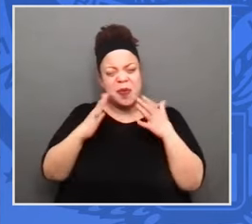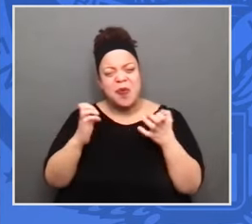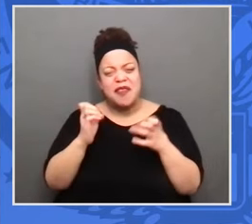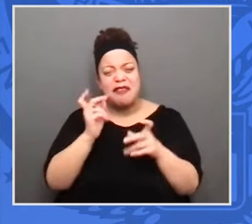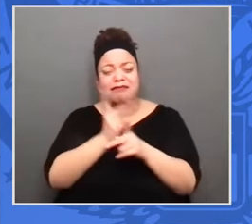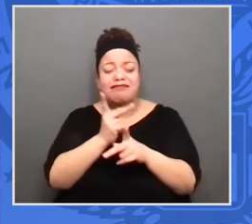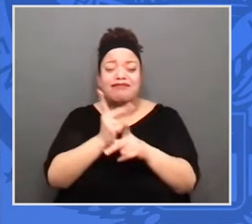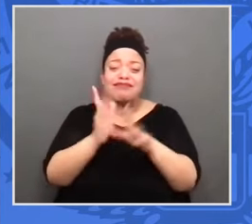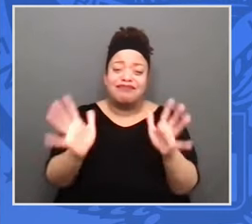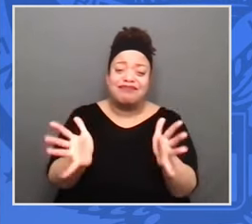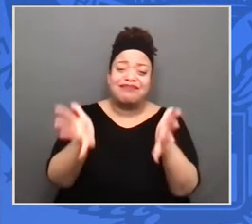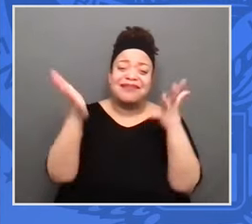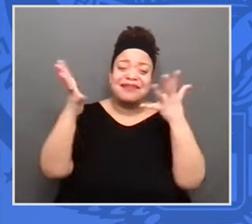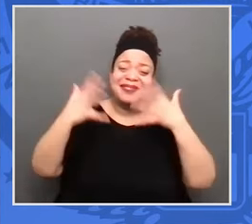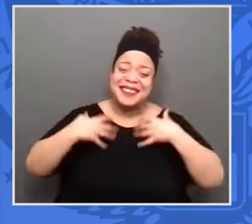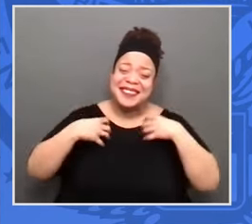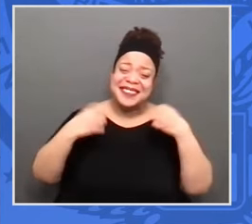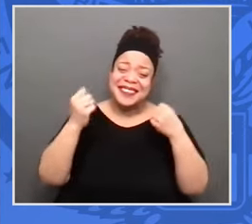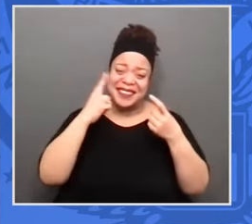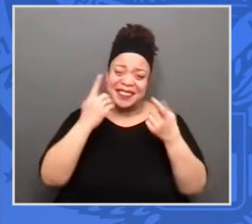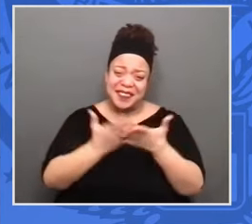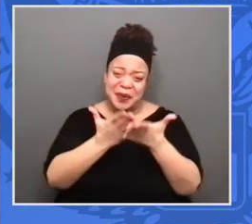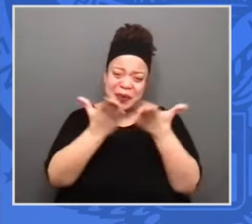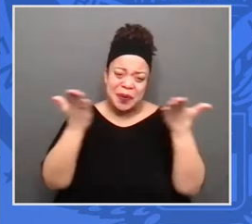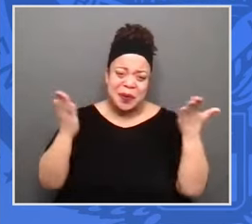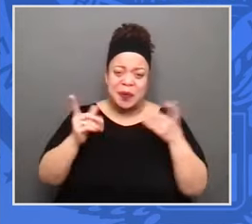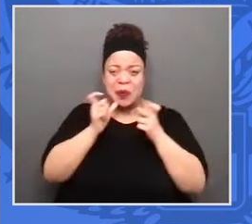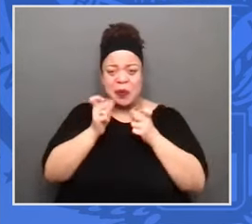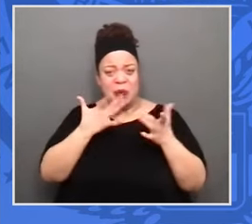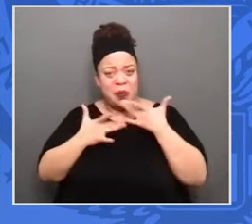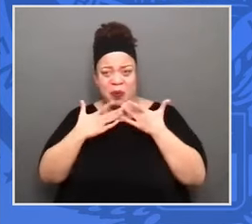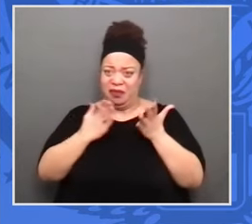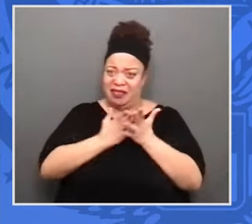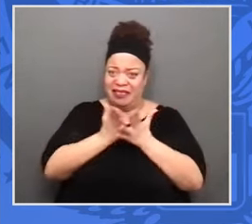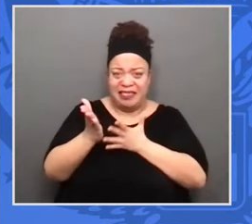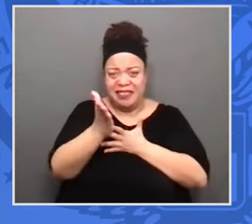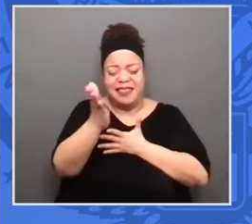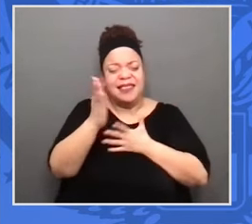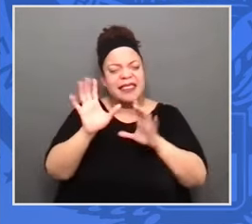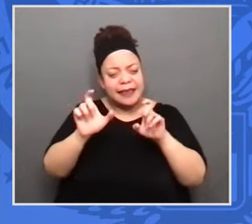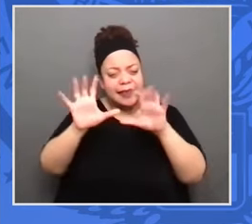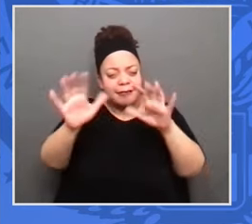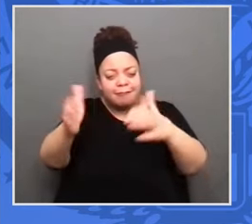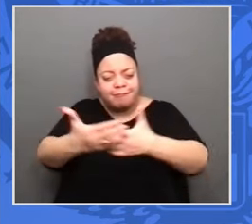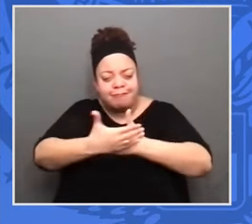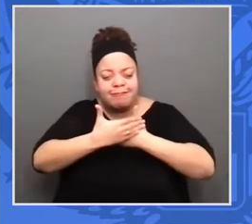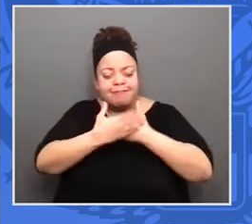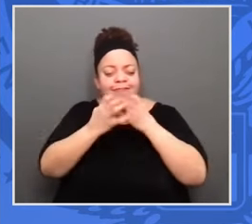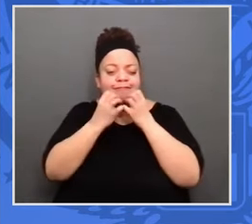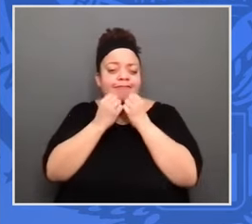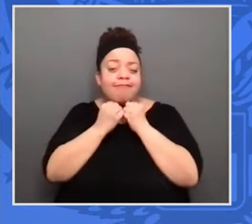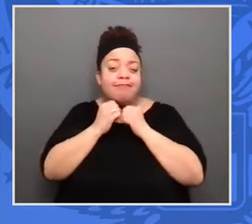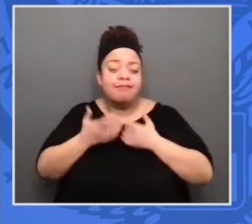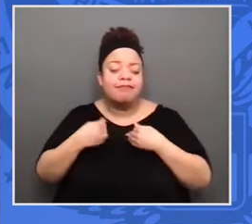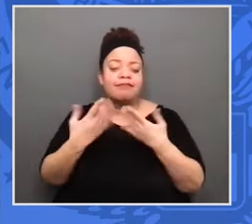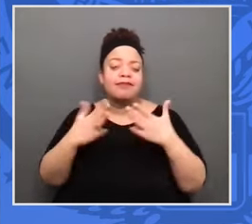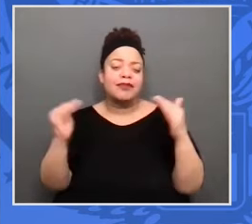may achieve and cherish a just and lasting peace among ourselves and with all